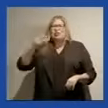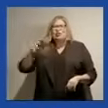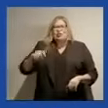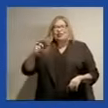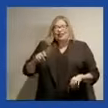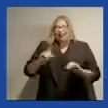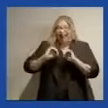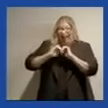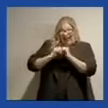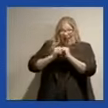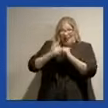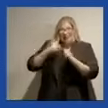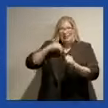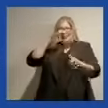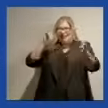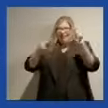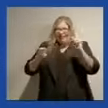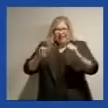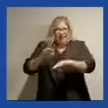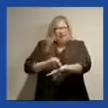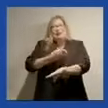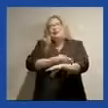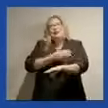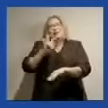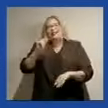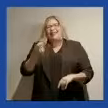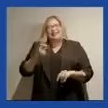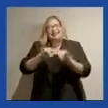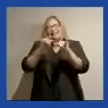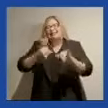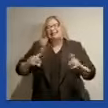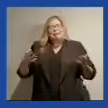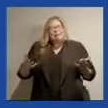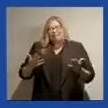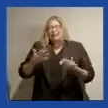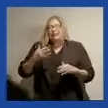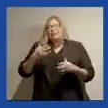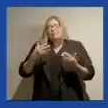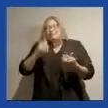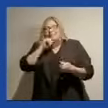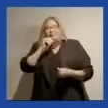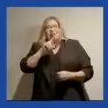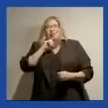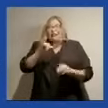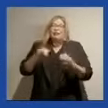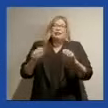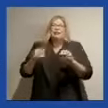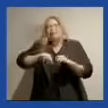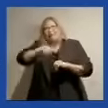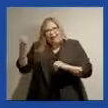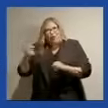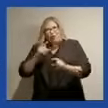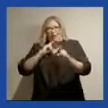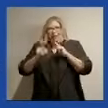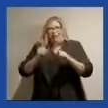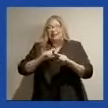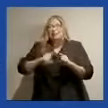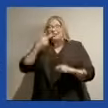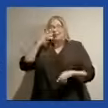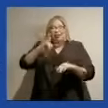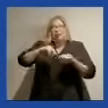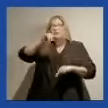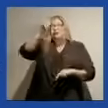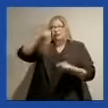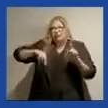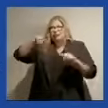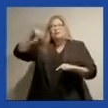is a more difficult and challenging conversation, and the volatility is foundational in terms of the tax system we have, the